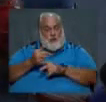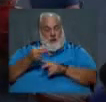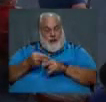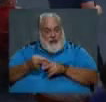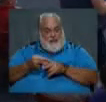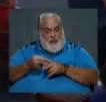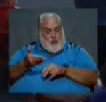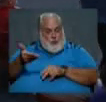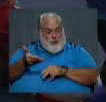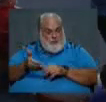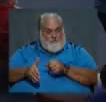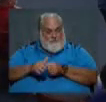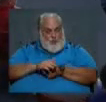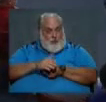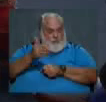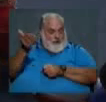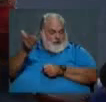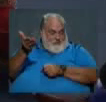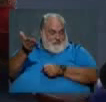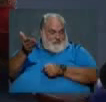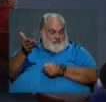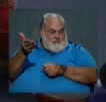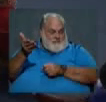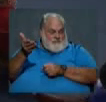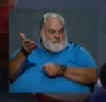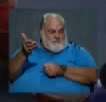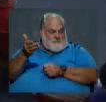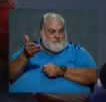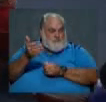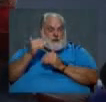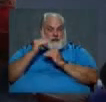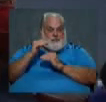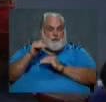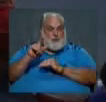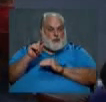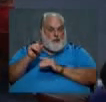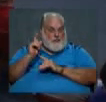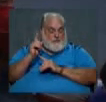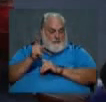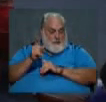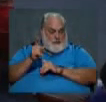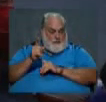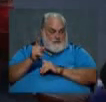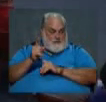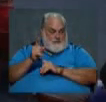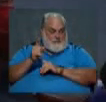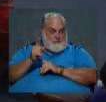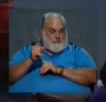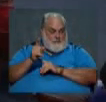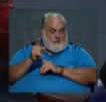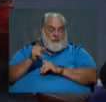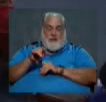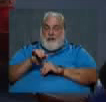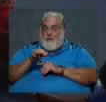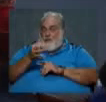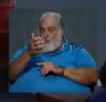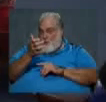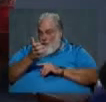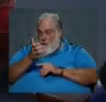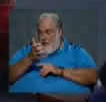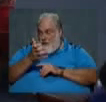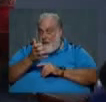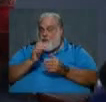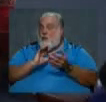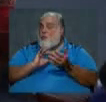certainly welcome to make a full presentation. Remind you there's a 20-minute limit on that, or if you would like to wait to